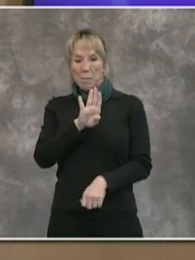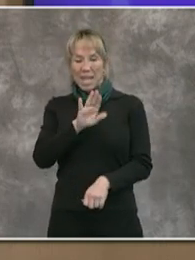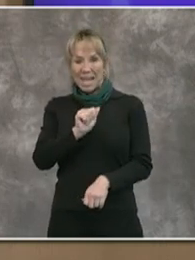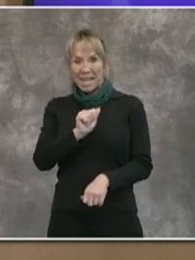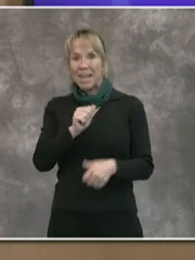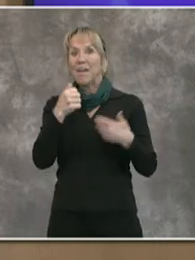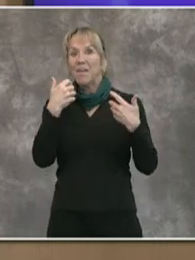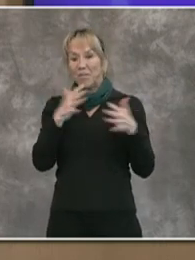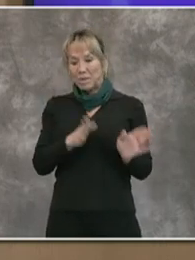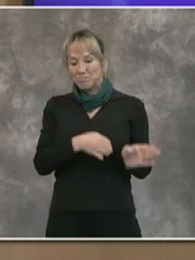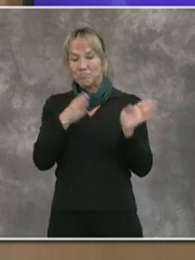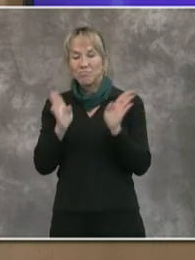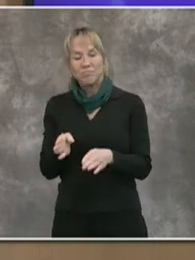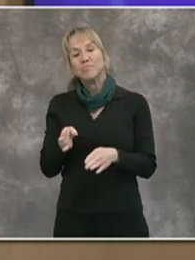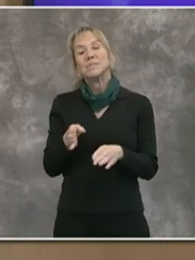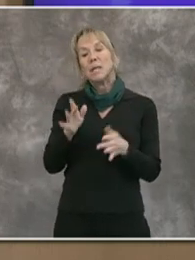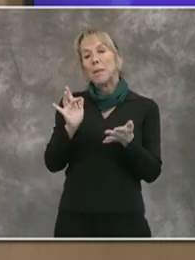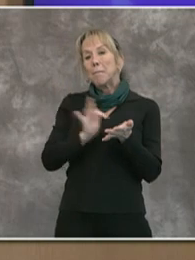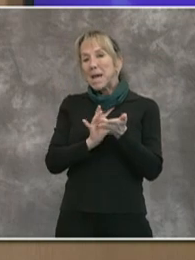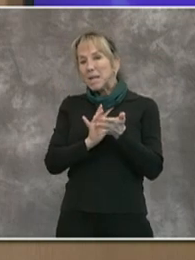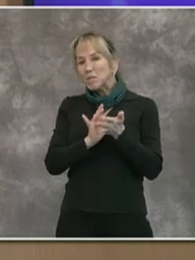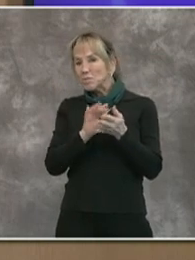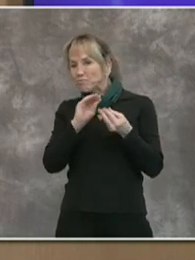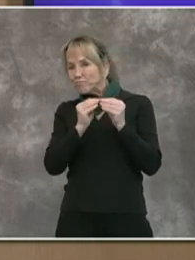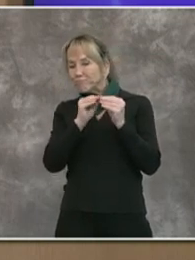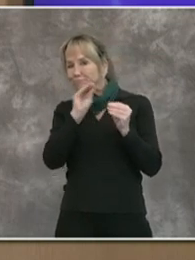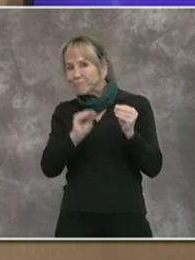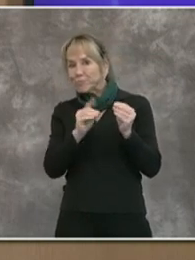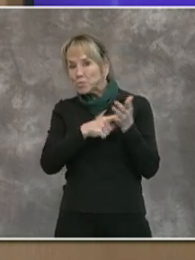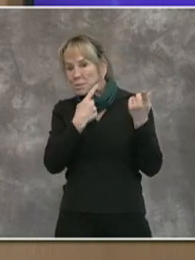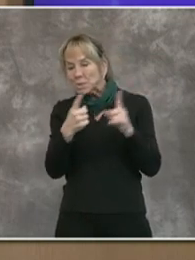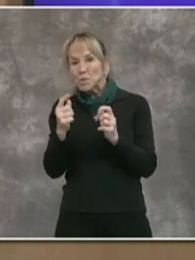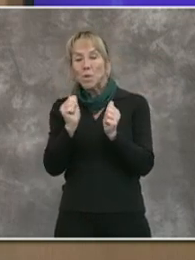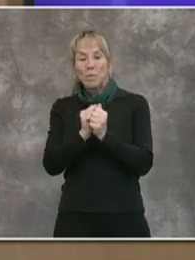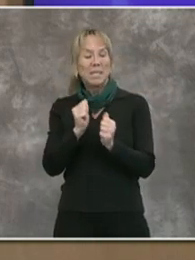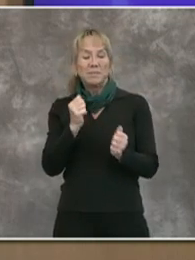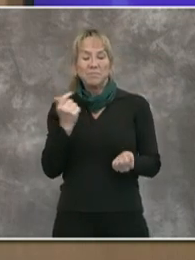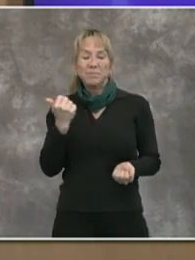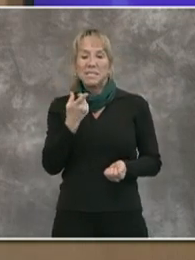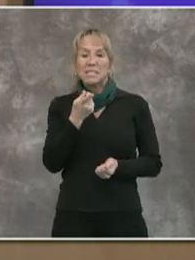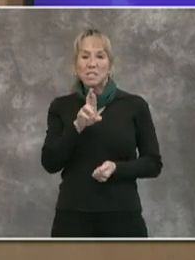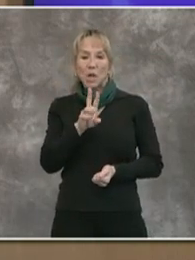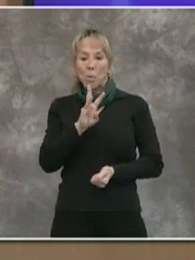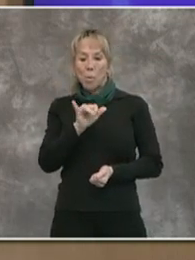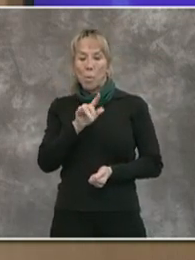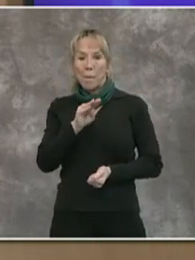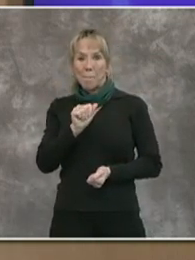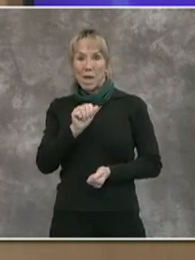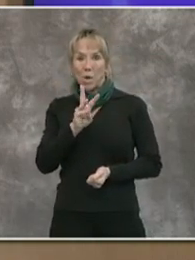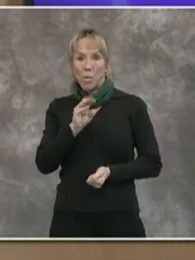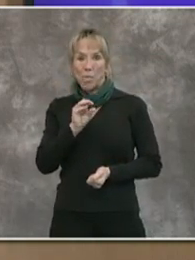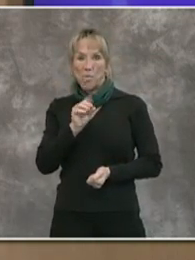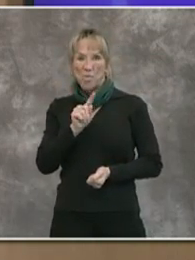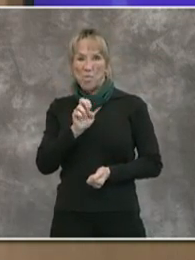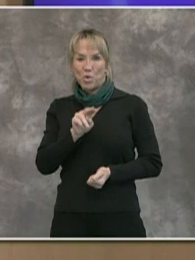the medical update from Dr. Wilma Wooten, our Public Health Officer. So let's go ahead and get started with Supervisor Fletcher.